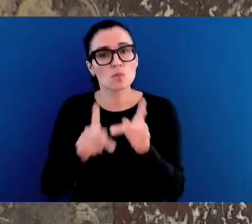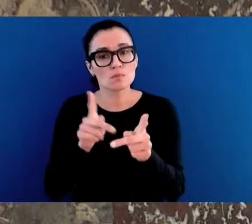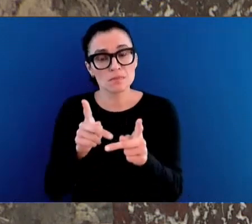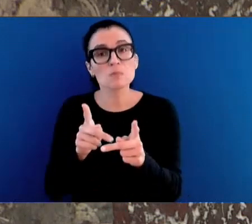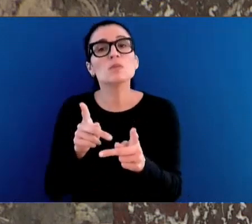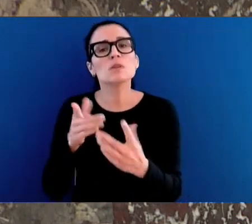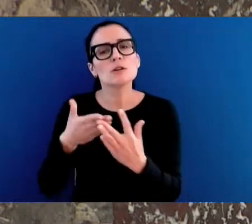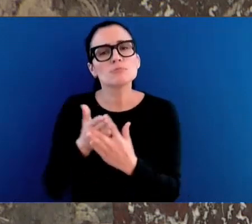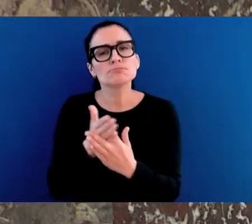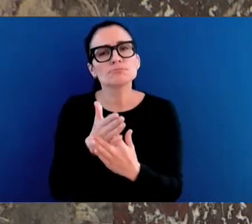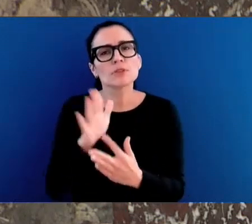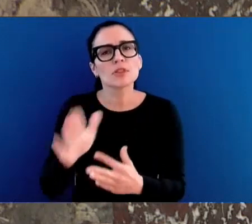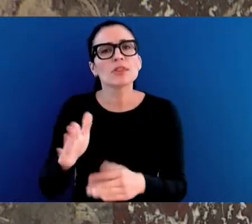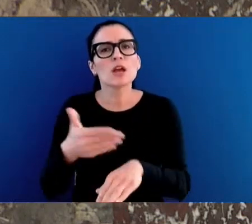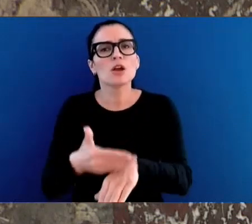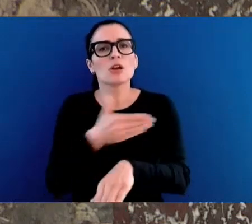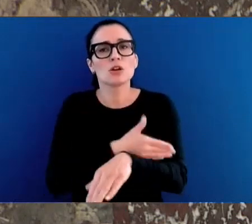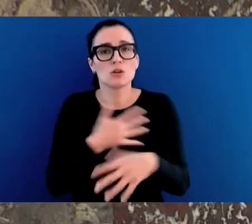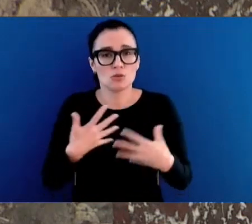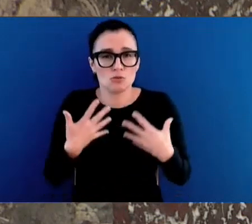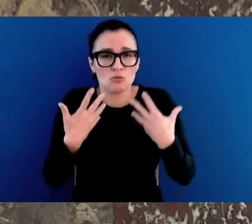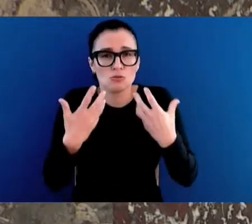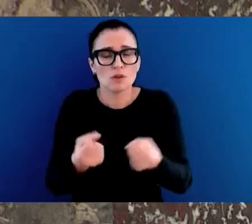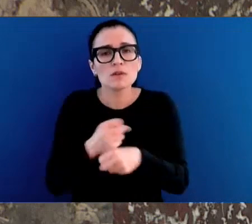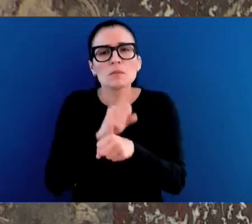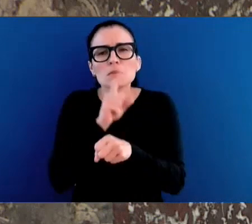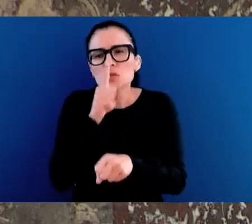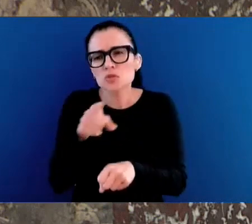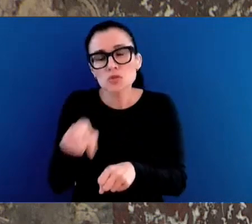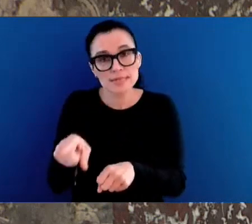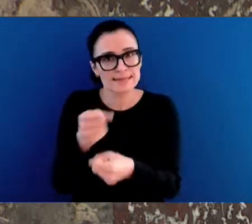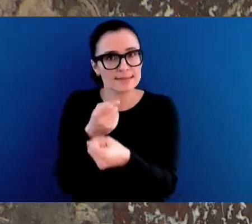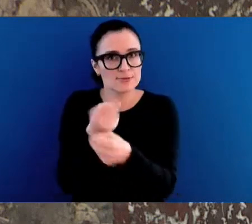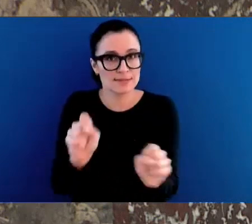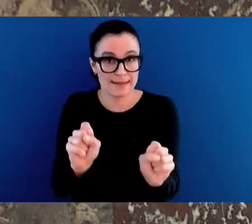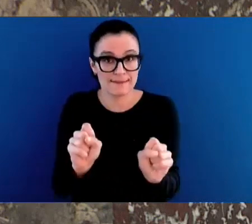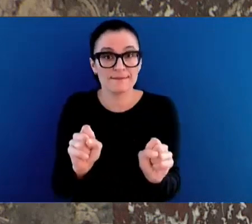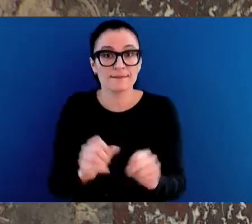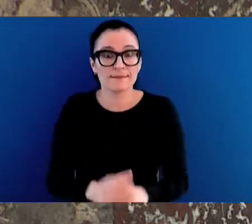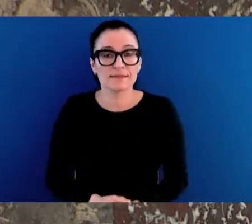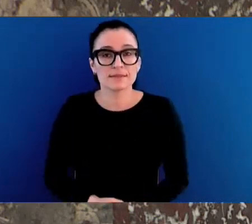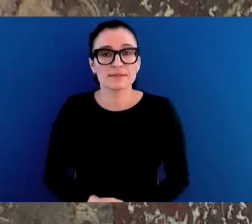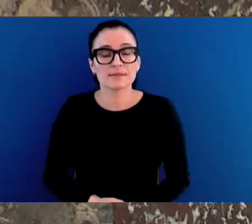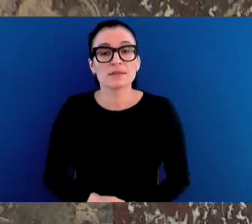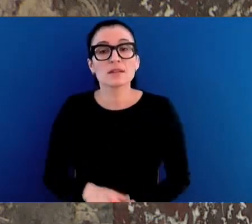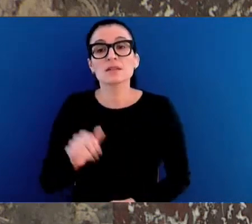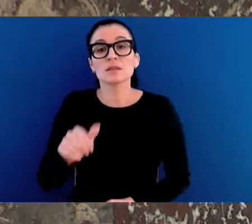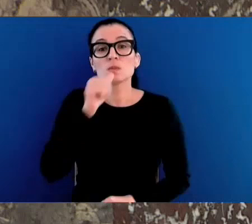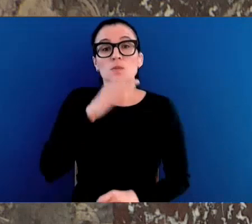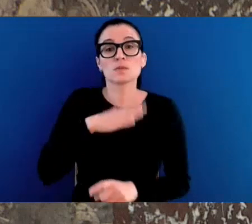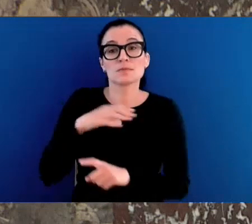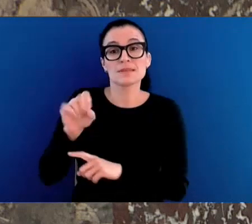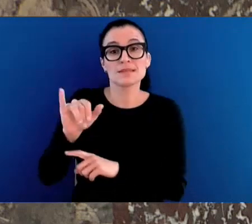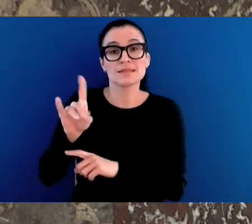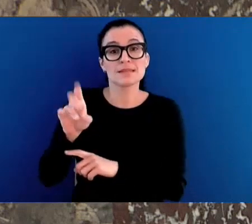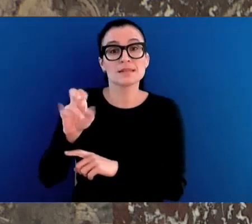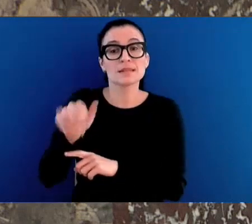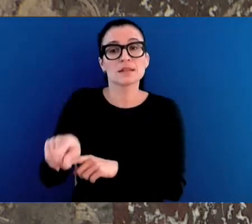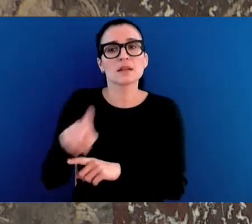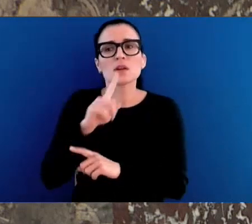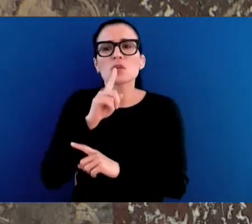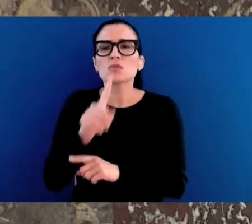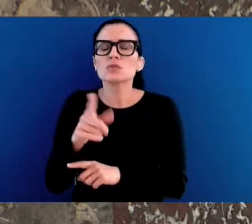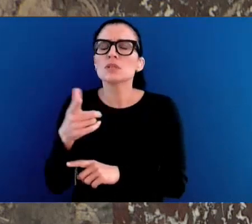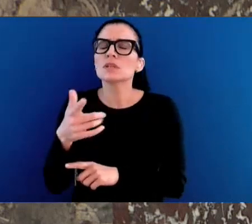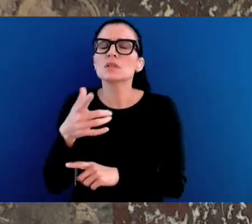is horrible, and it is a death that is preceded by thousands of other deaths